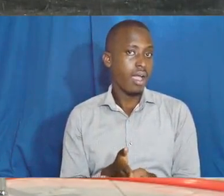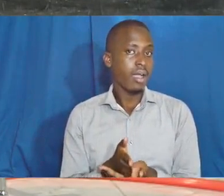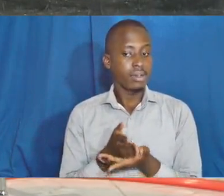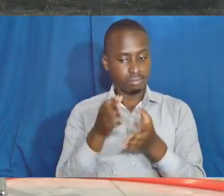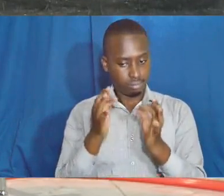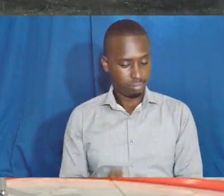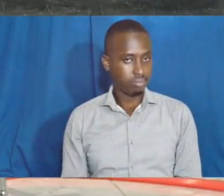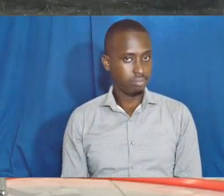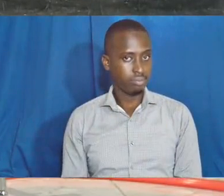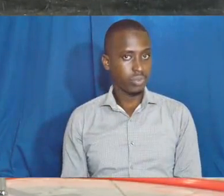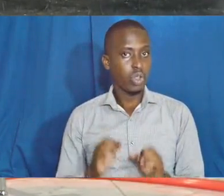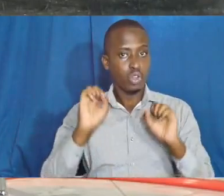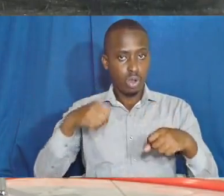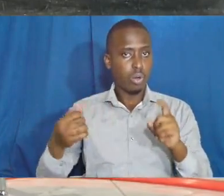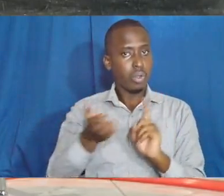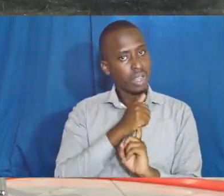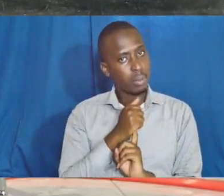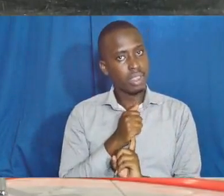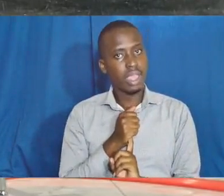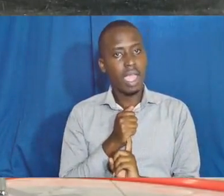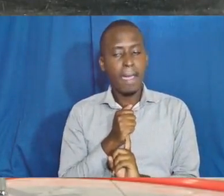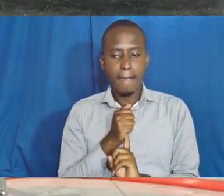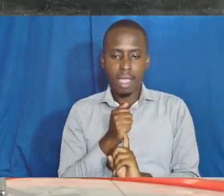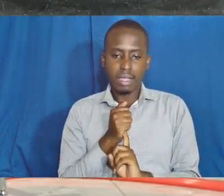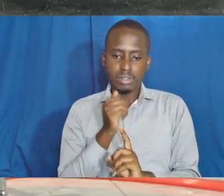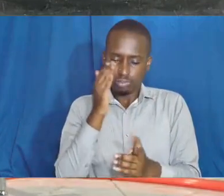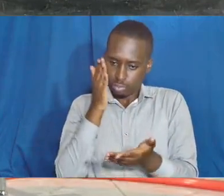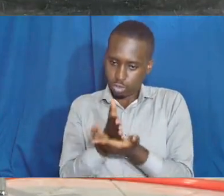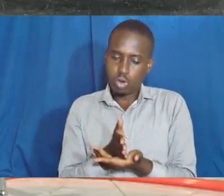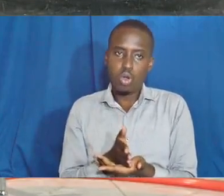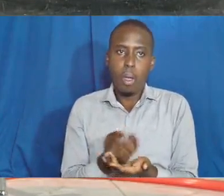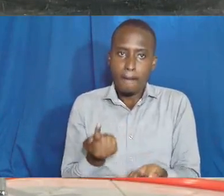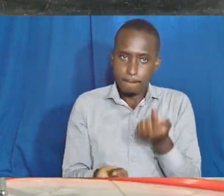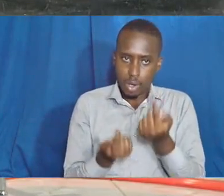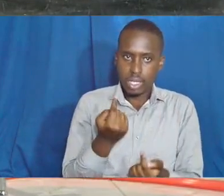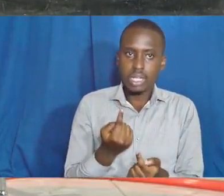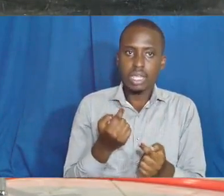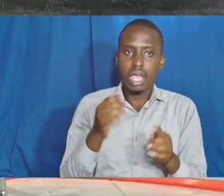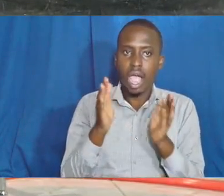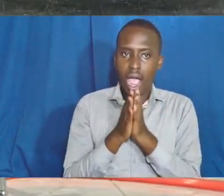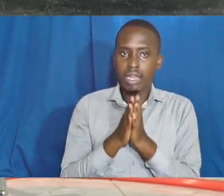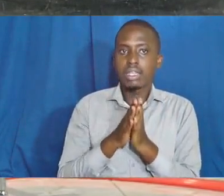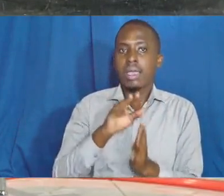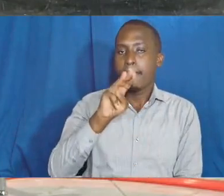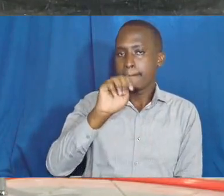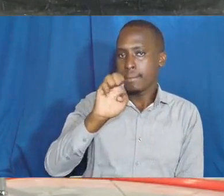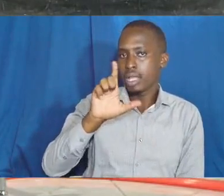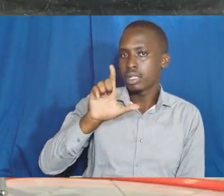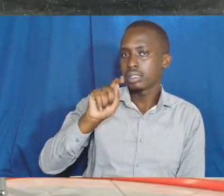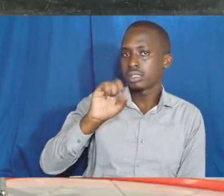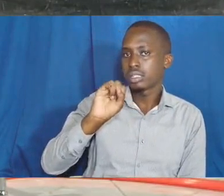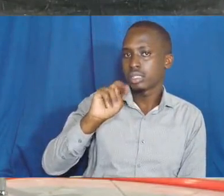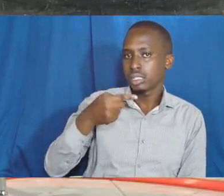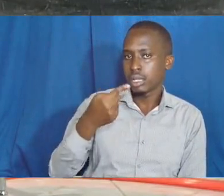have got definite boiling and melting points.